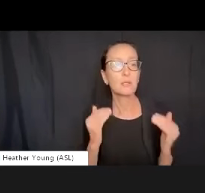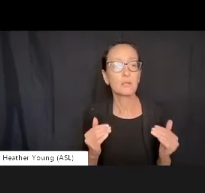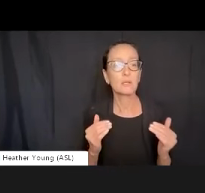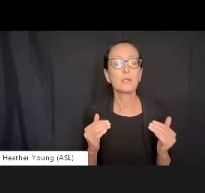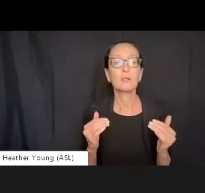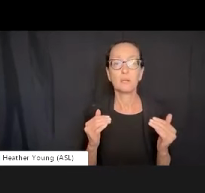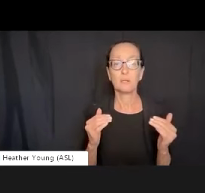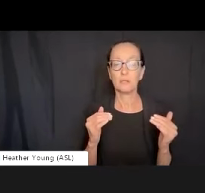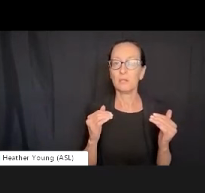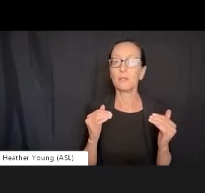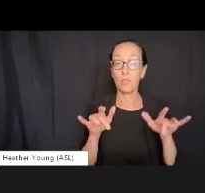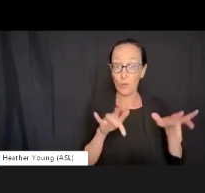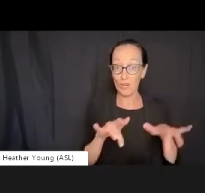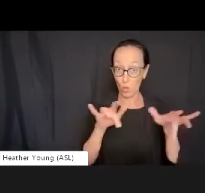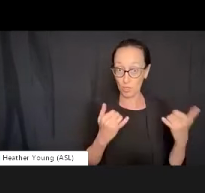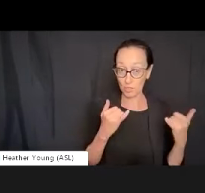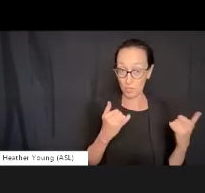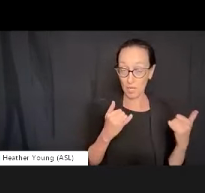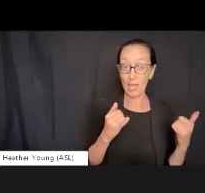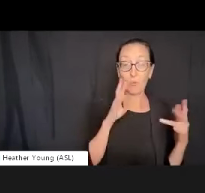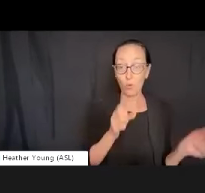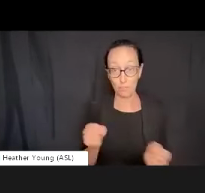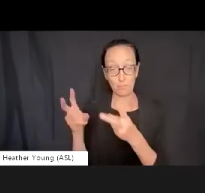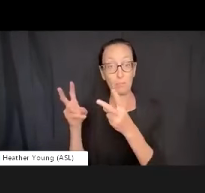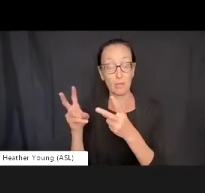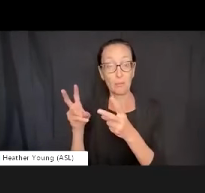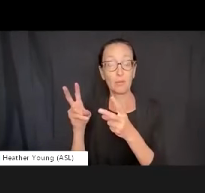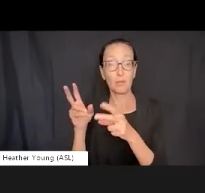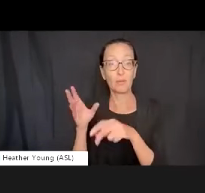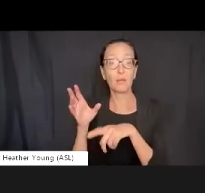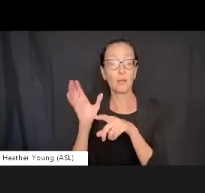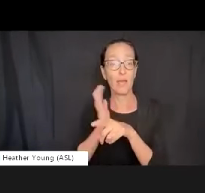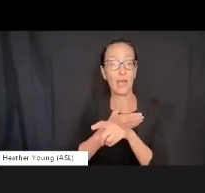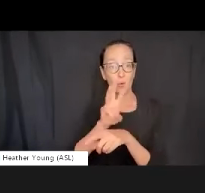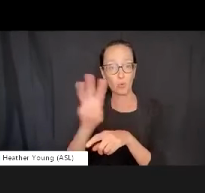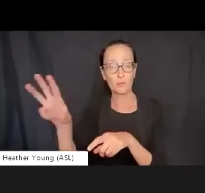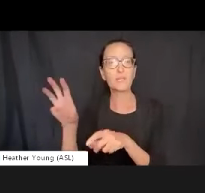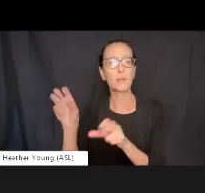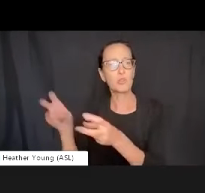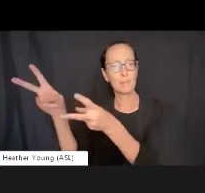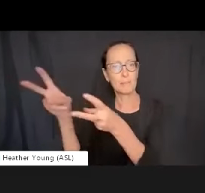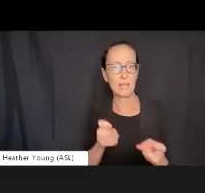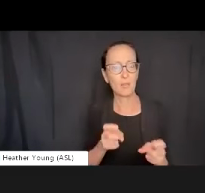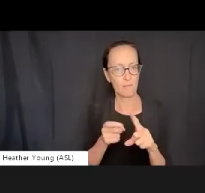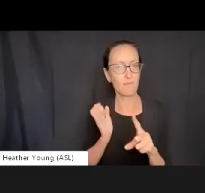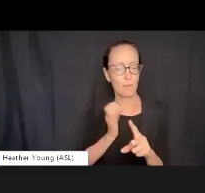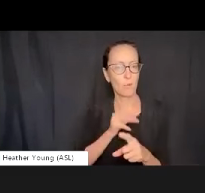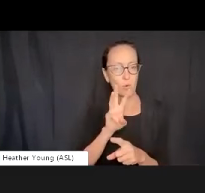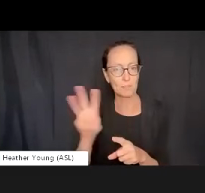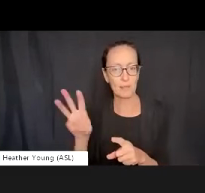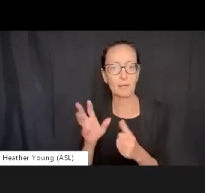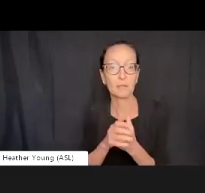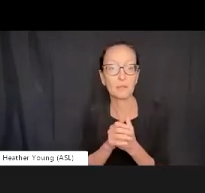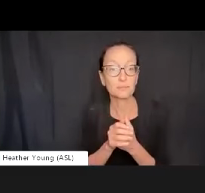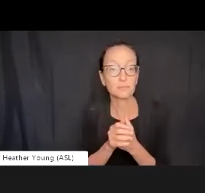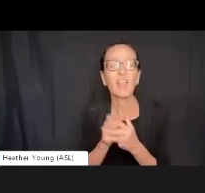the recording, slide deck, and resources will be available and can be downloaded at our site. And if you are joining